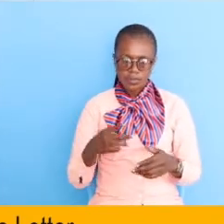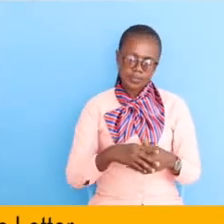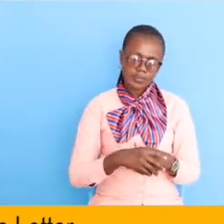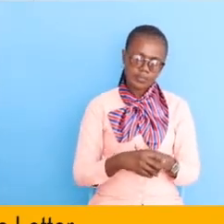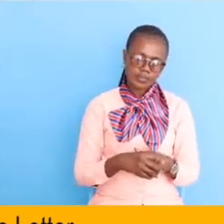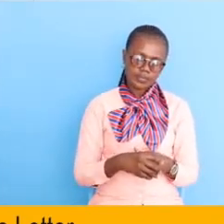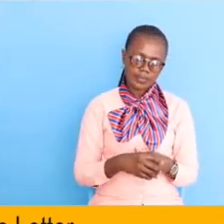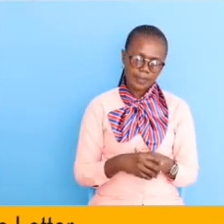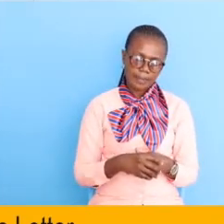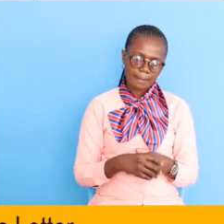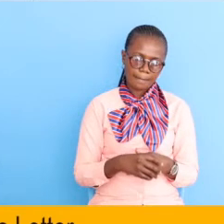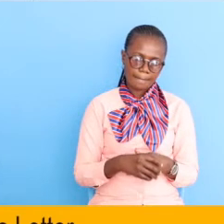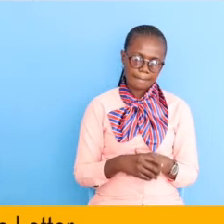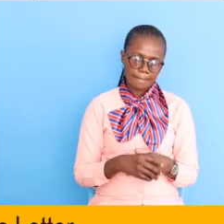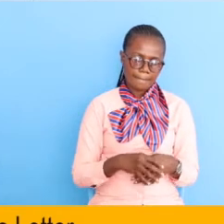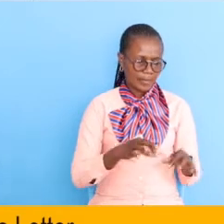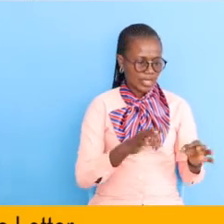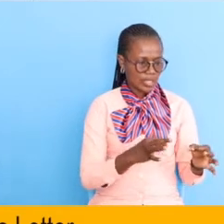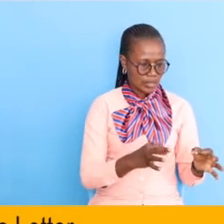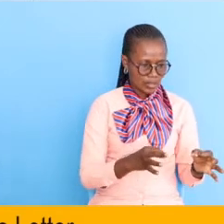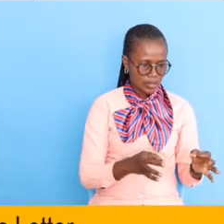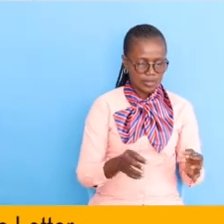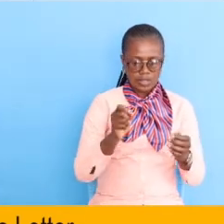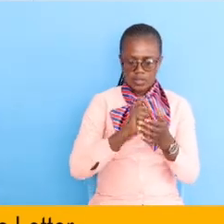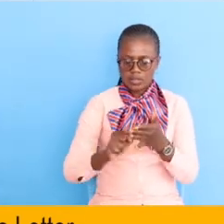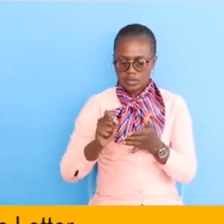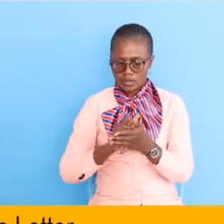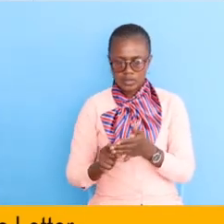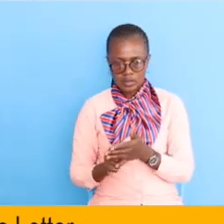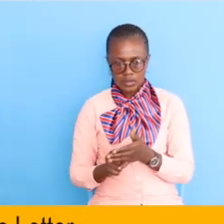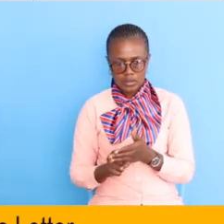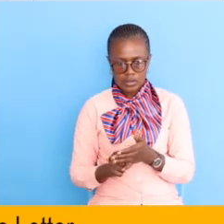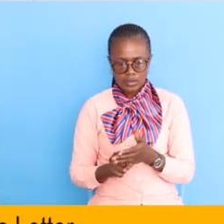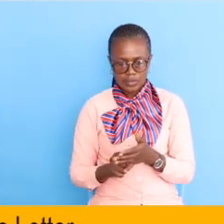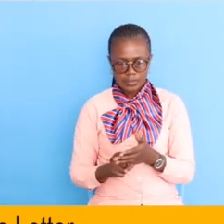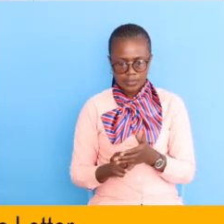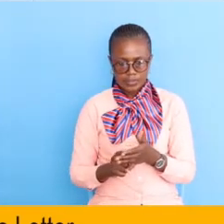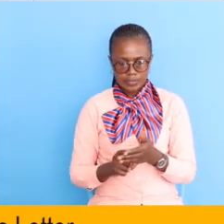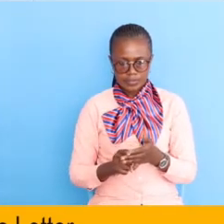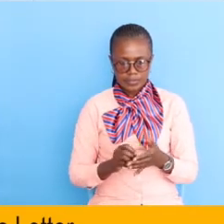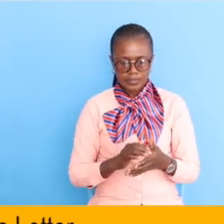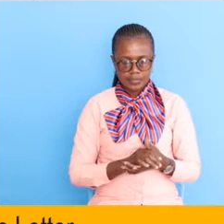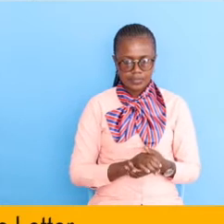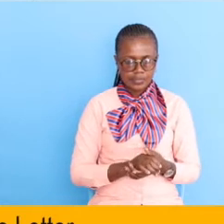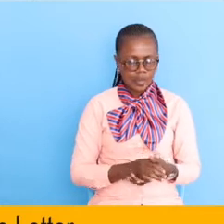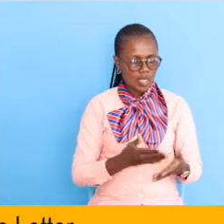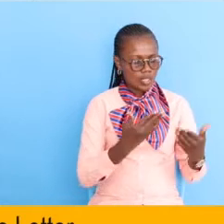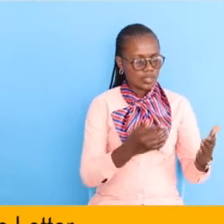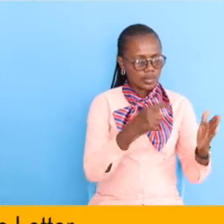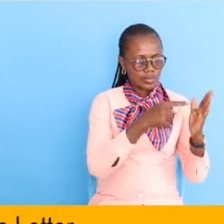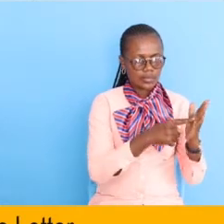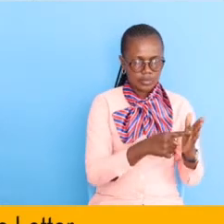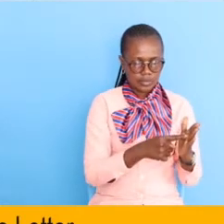way how those aspects can be written, we find they do match. So at this